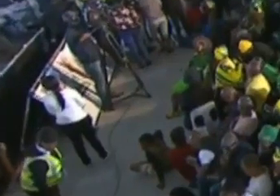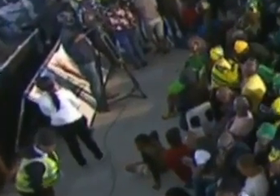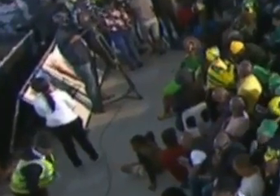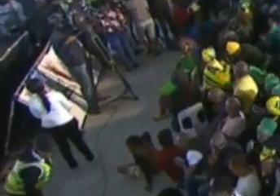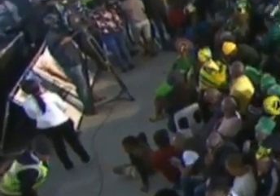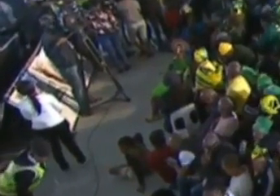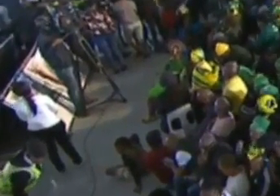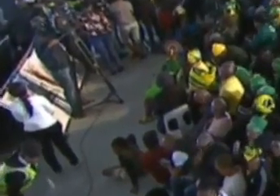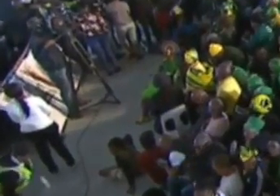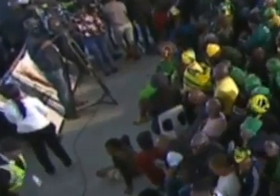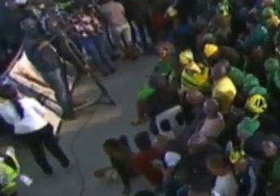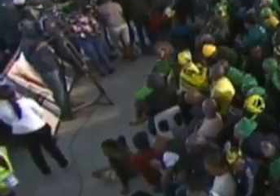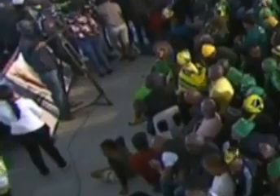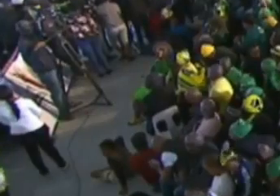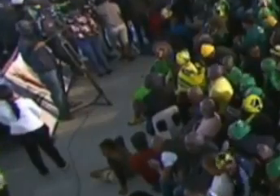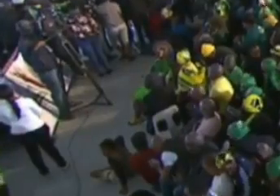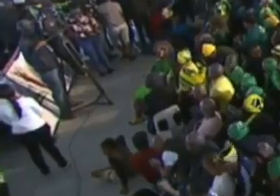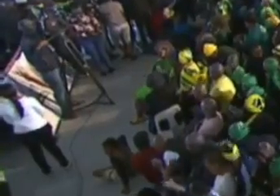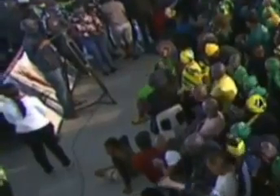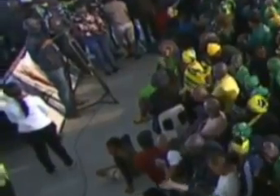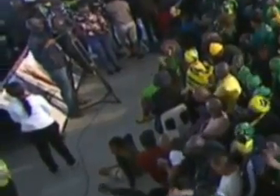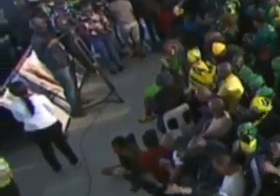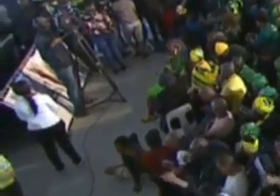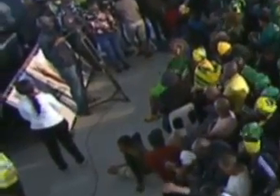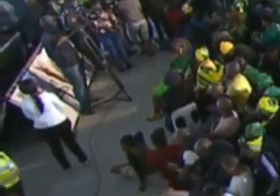Long live Marahima Musa, long live.